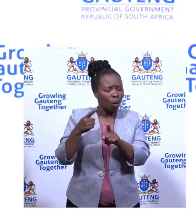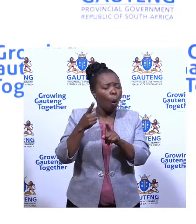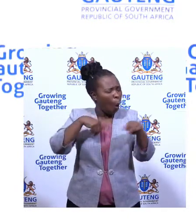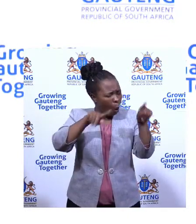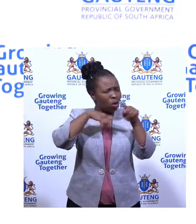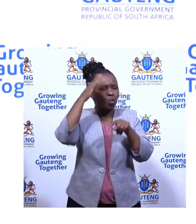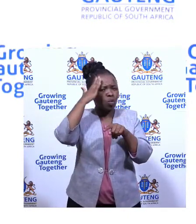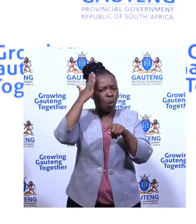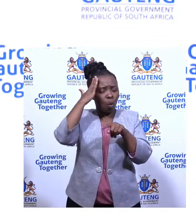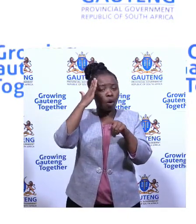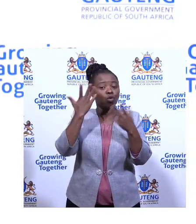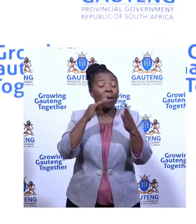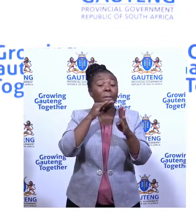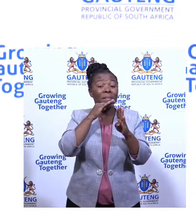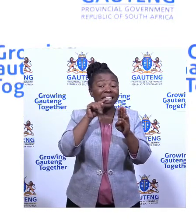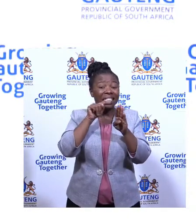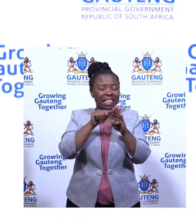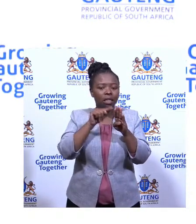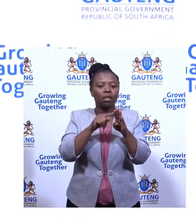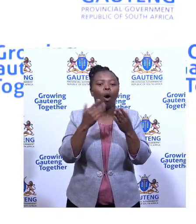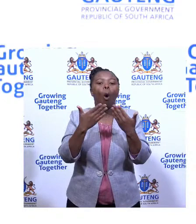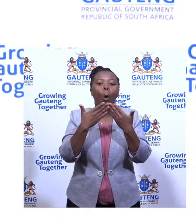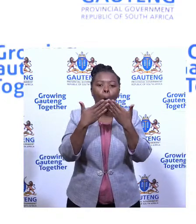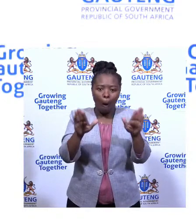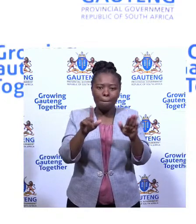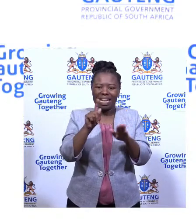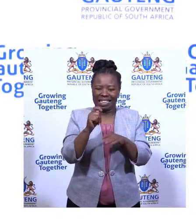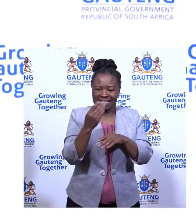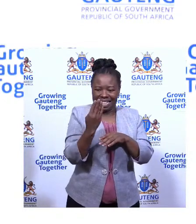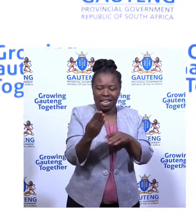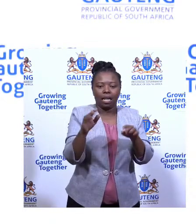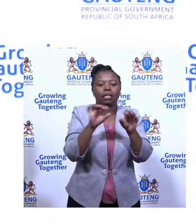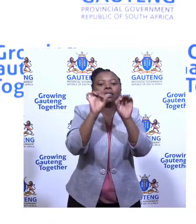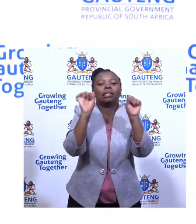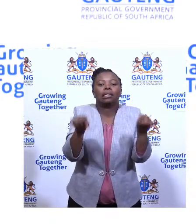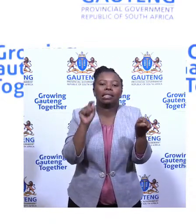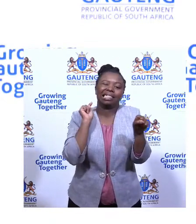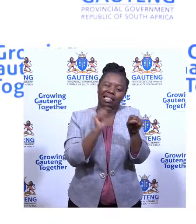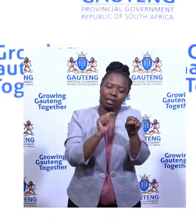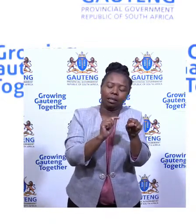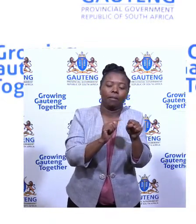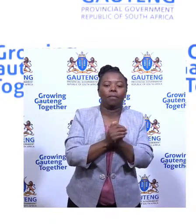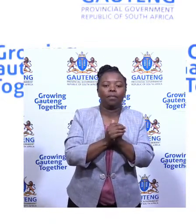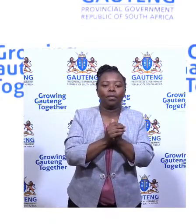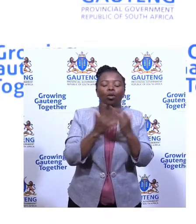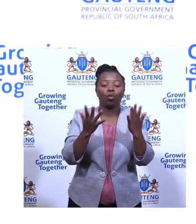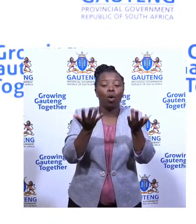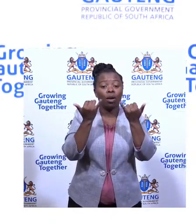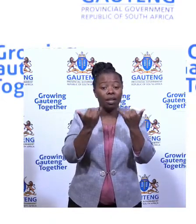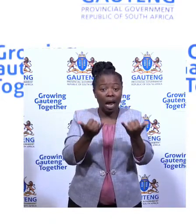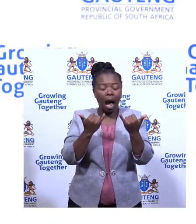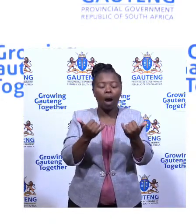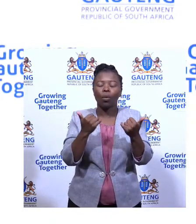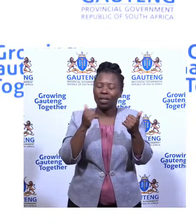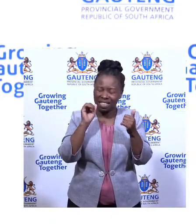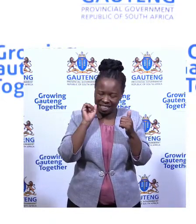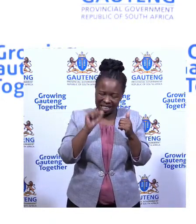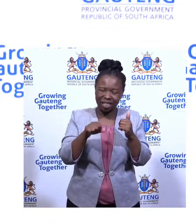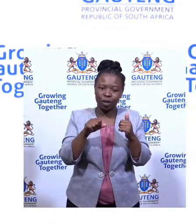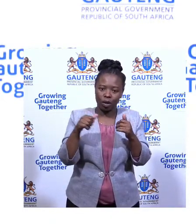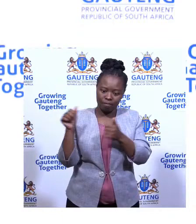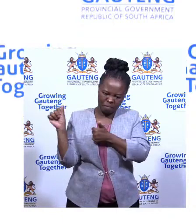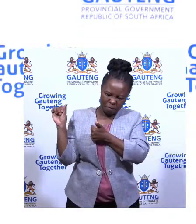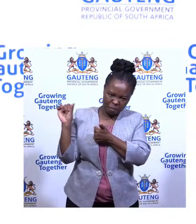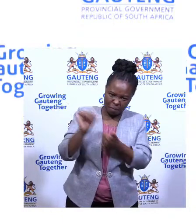the open tender system could not be implemented. So we immediately bringing back the open